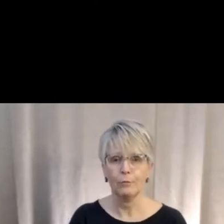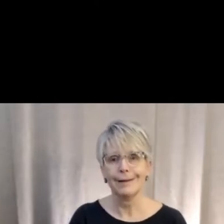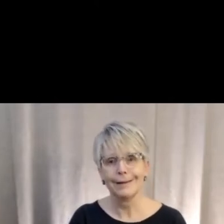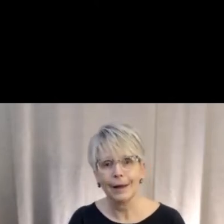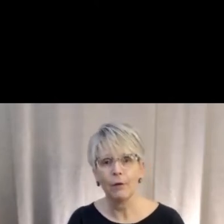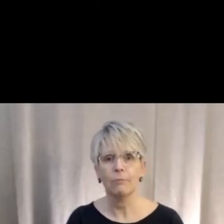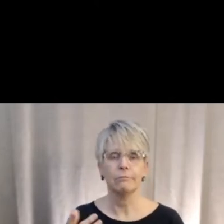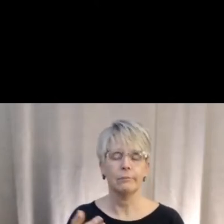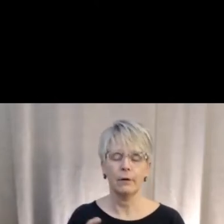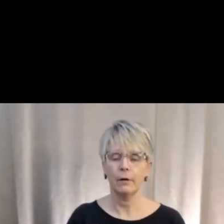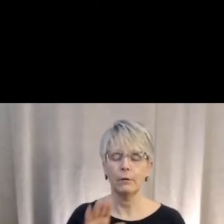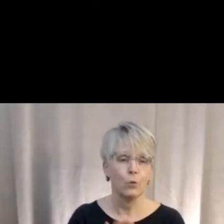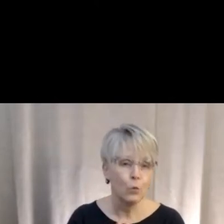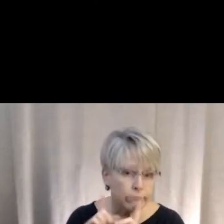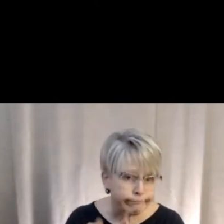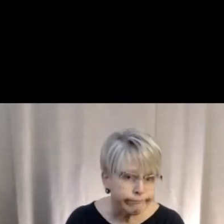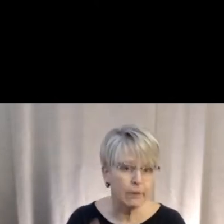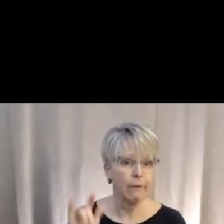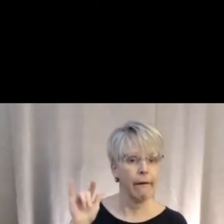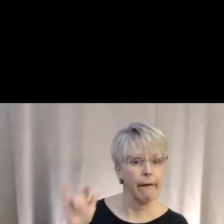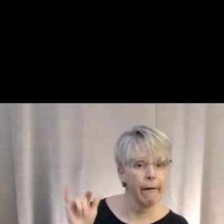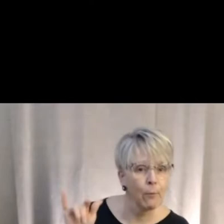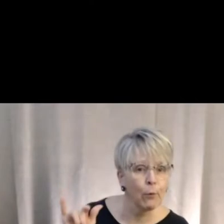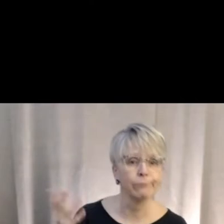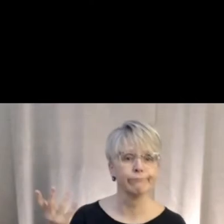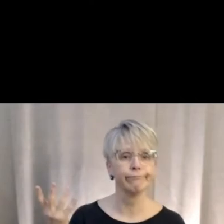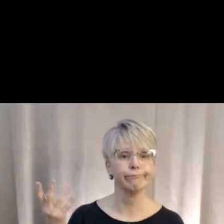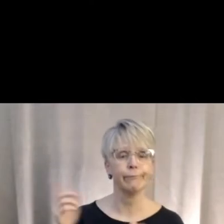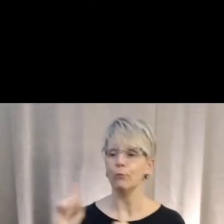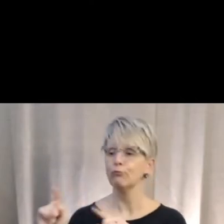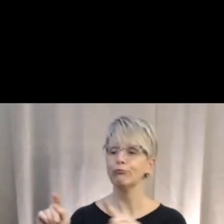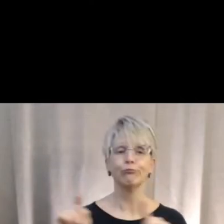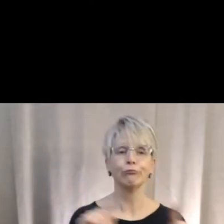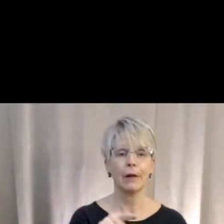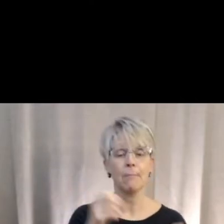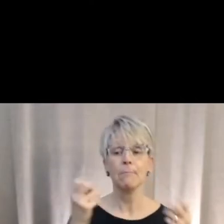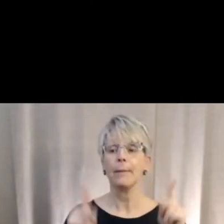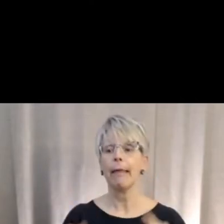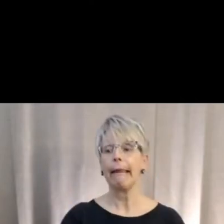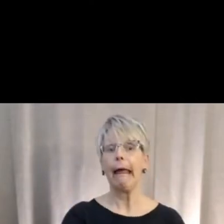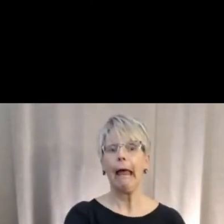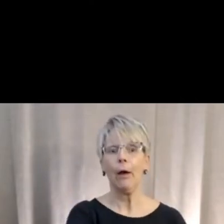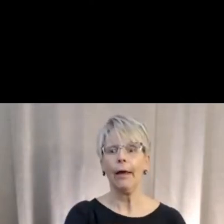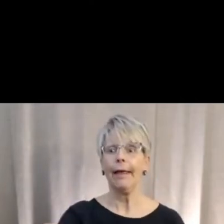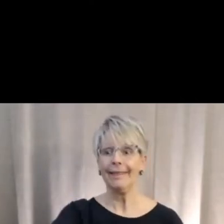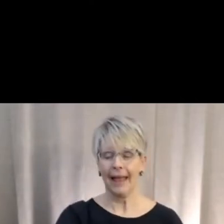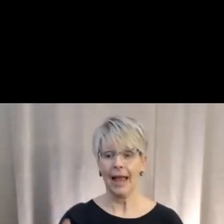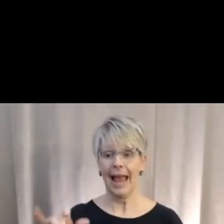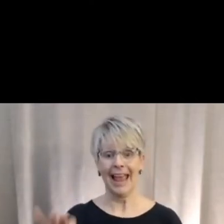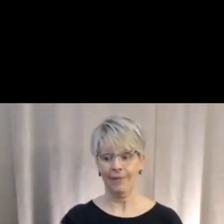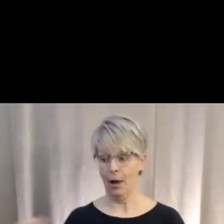schools, airports, et cetera, any place where there's a lot of people and they would gain some